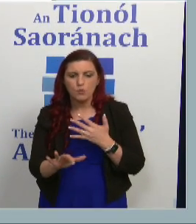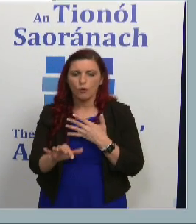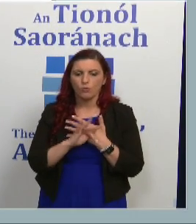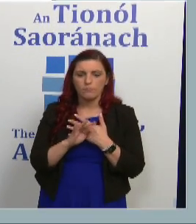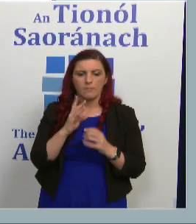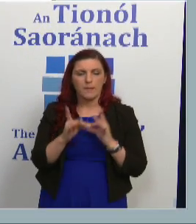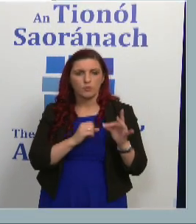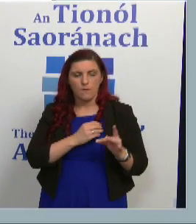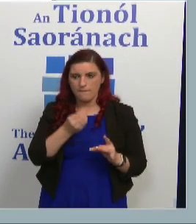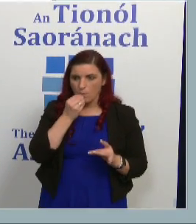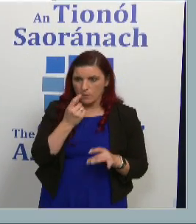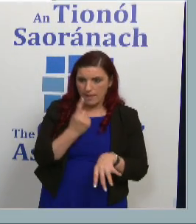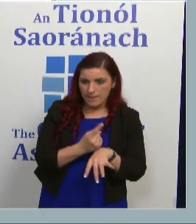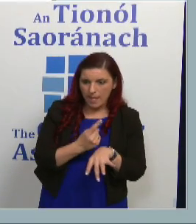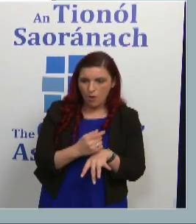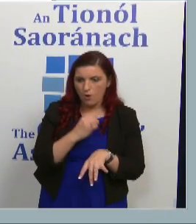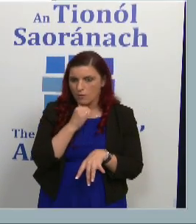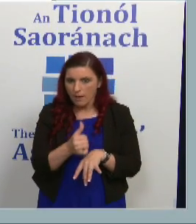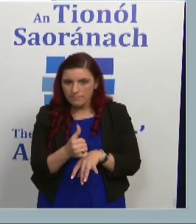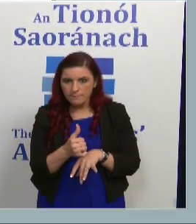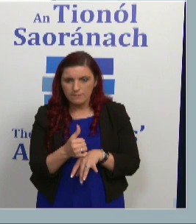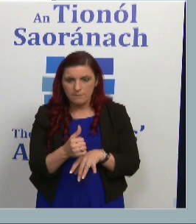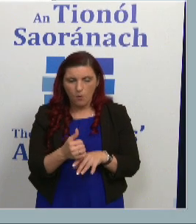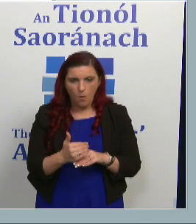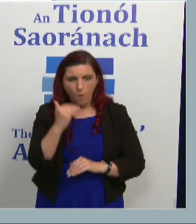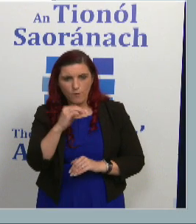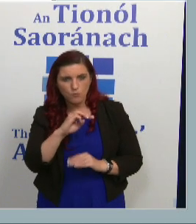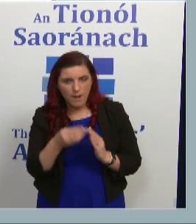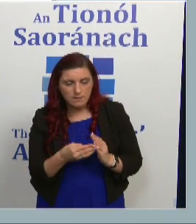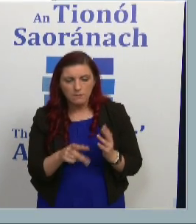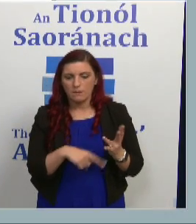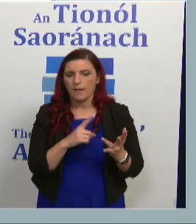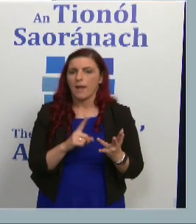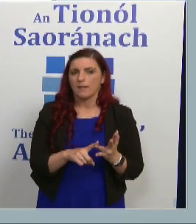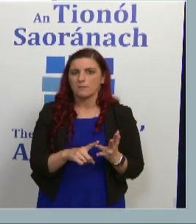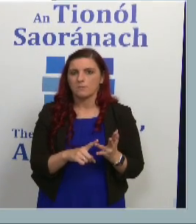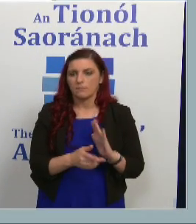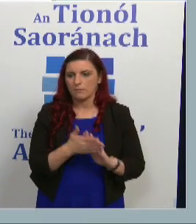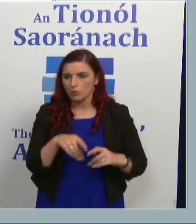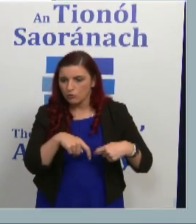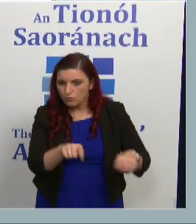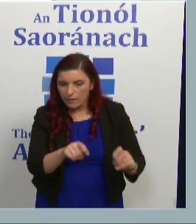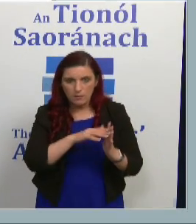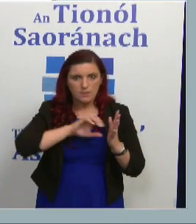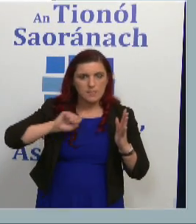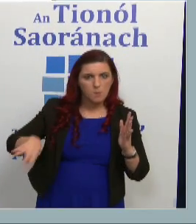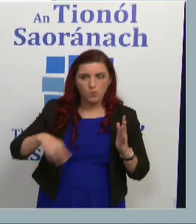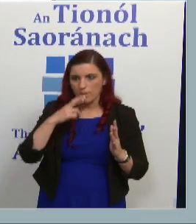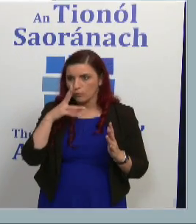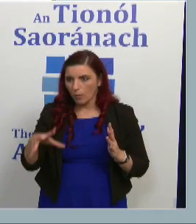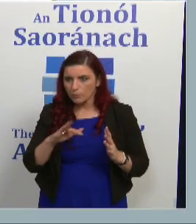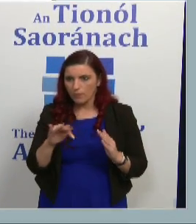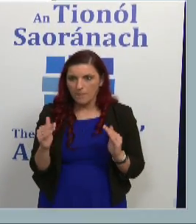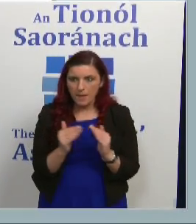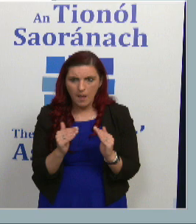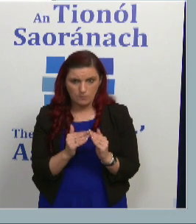sure the food is secured and it's not dangerously adulterated. It sweeps the streets for him. It disposes of the refuge from his house. Now, we all know